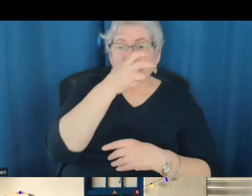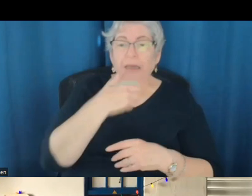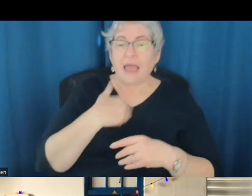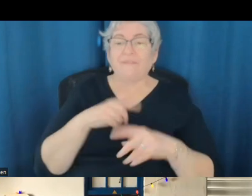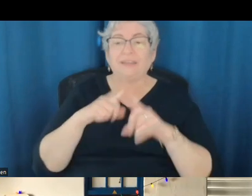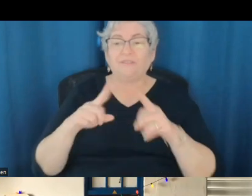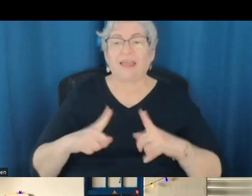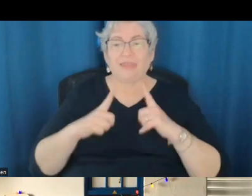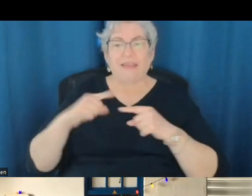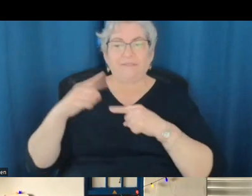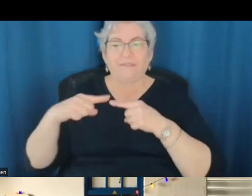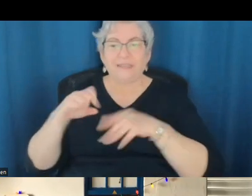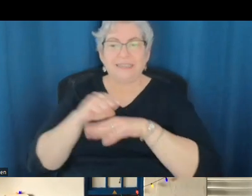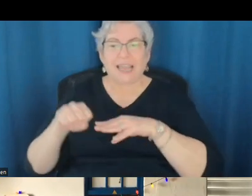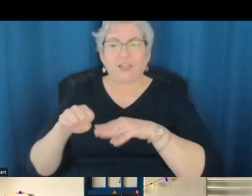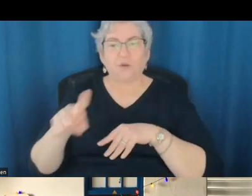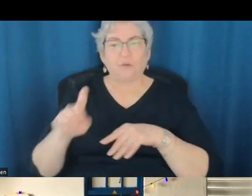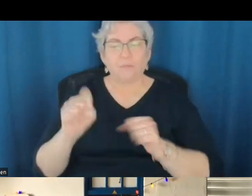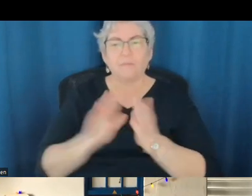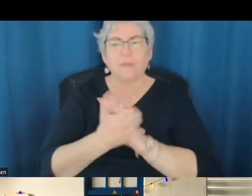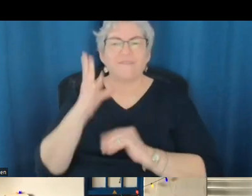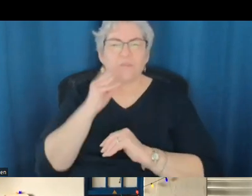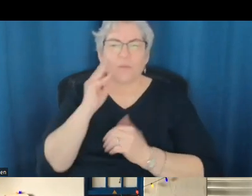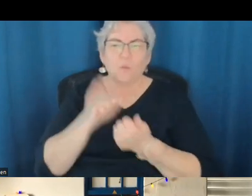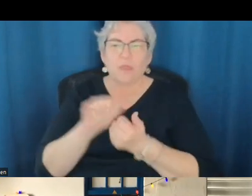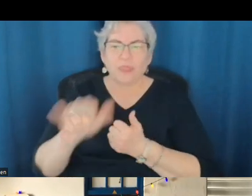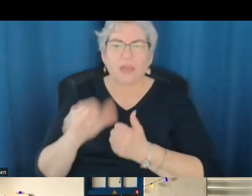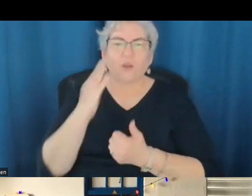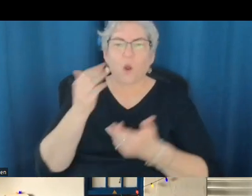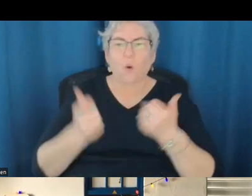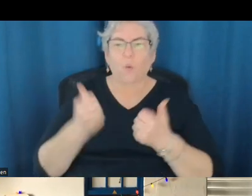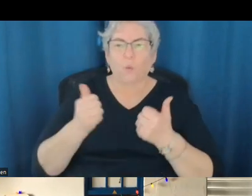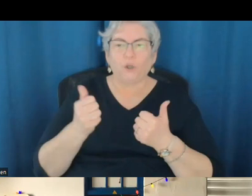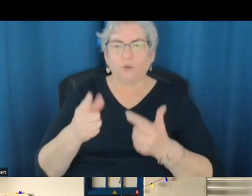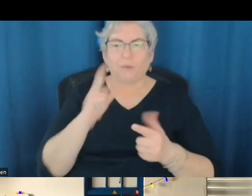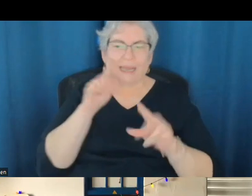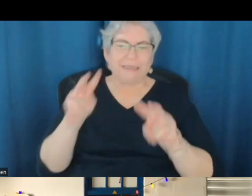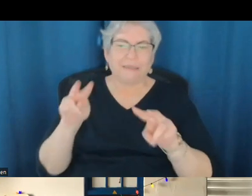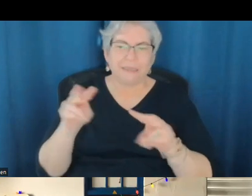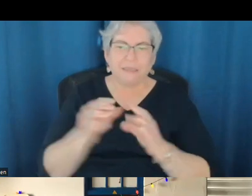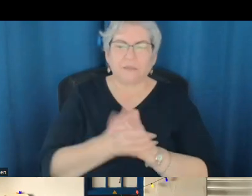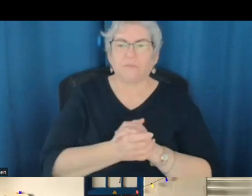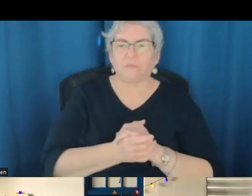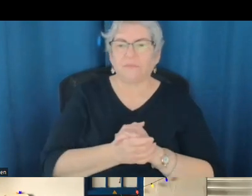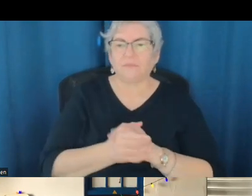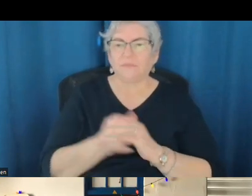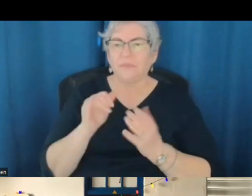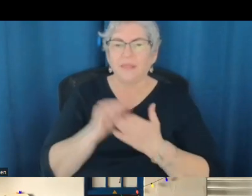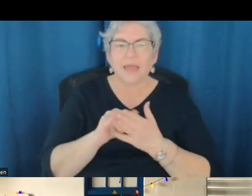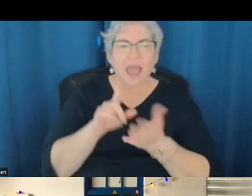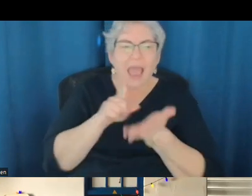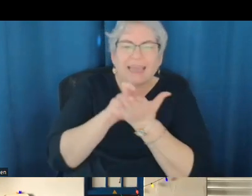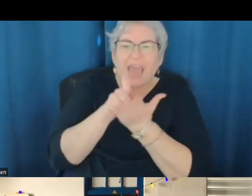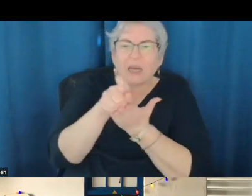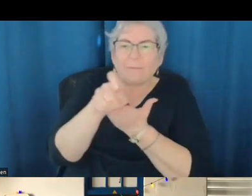stages, so try to familiarize yourself with them so you know what you're observing. That caterpillar munching on